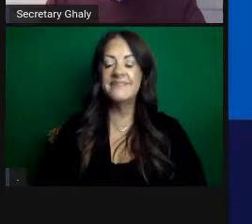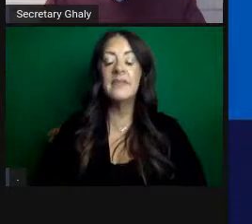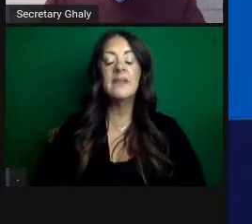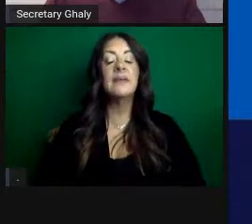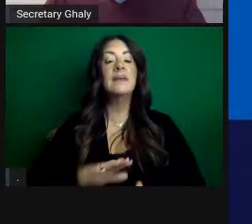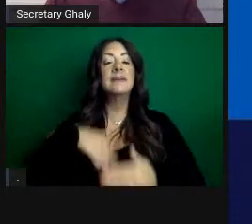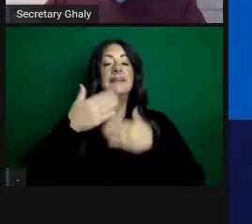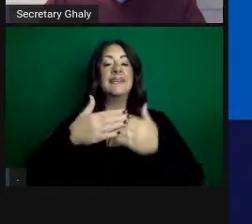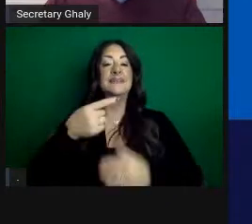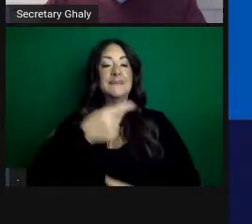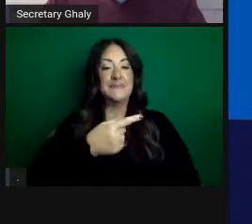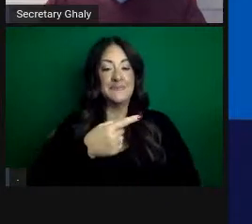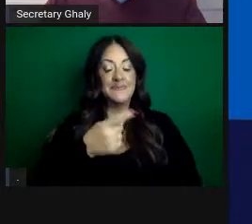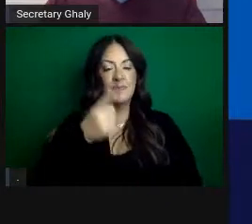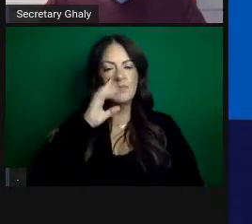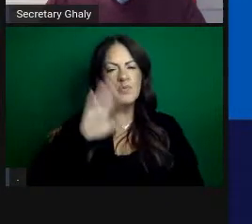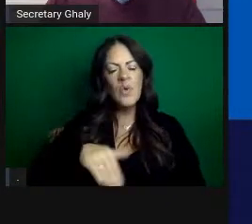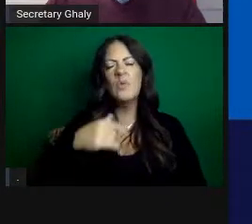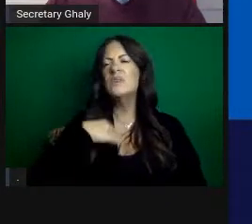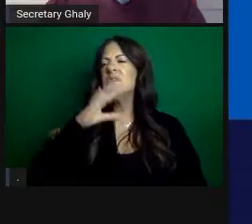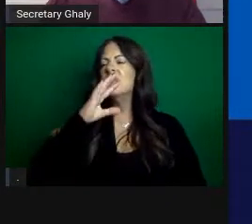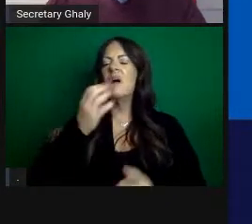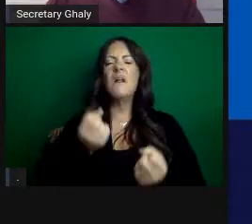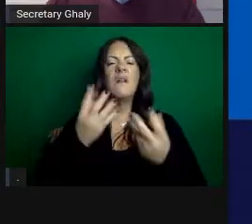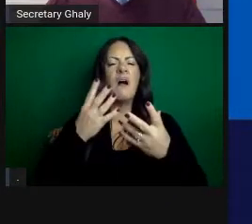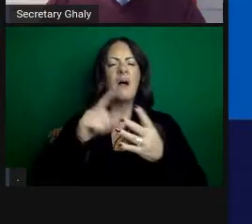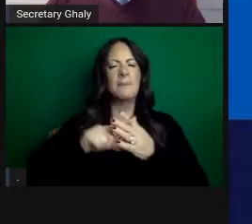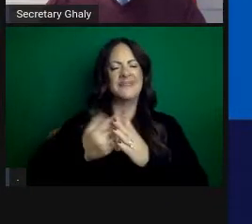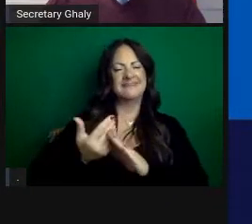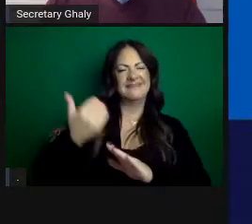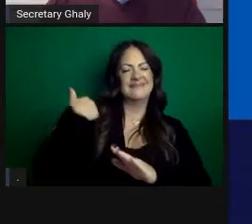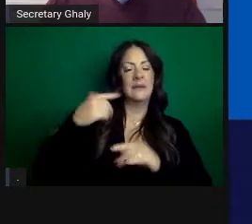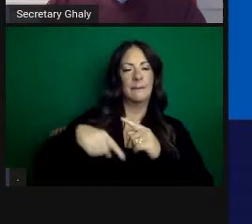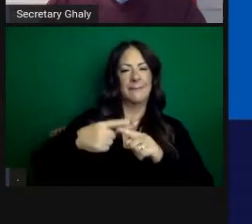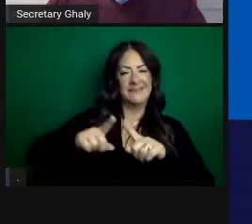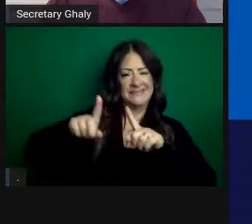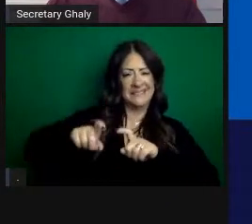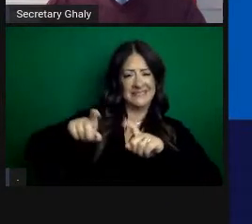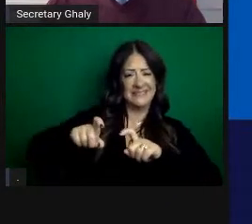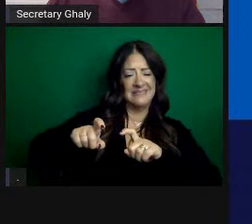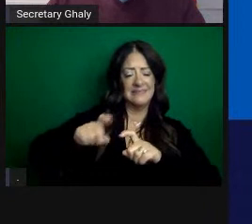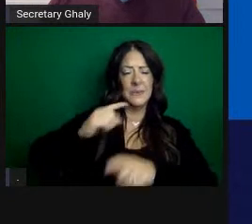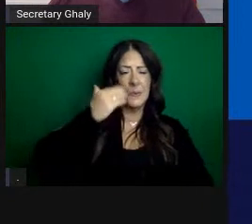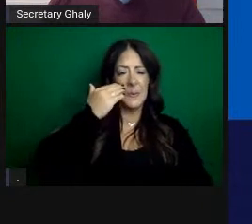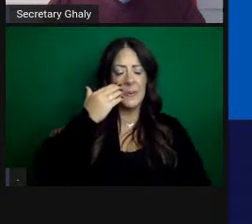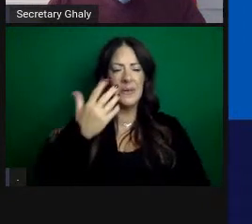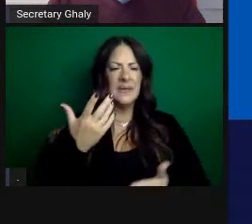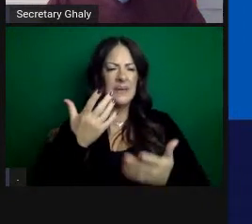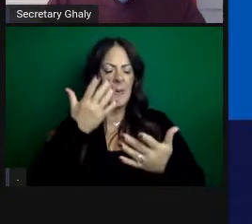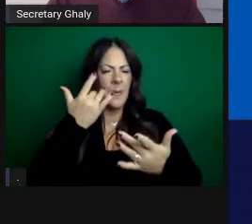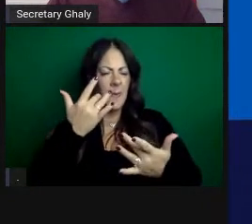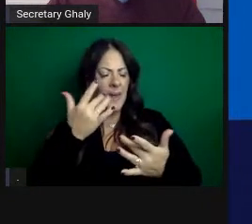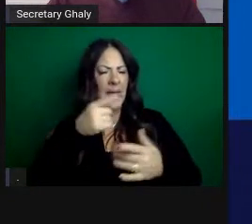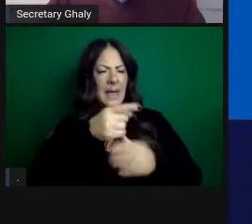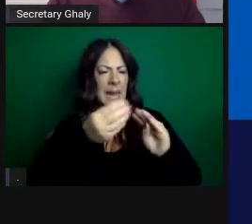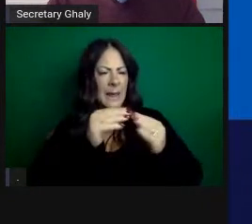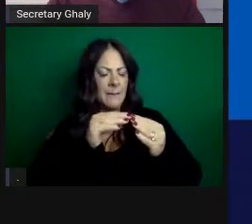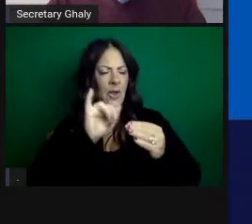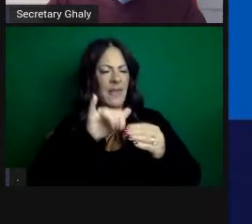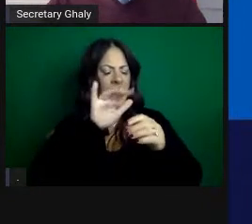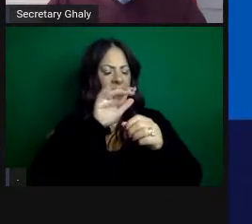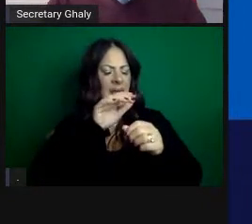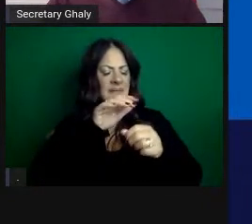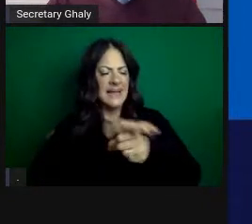So we've been talking a lot since the beginning about testing, about case rates, and watching